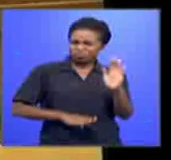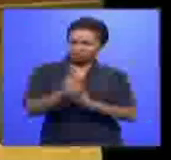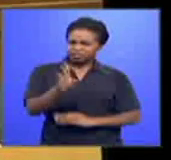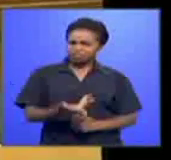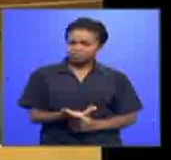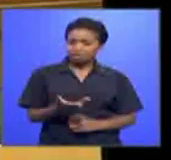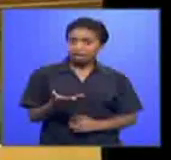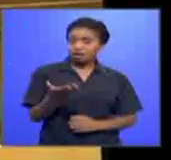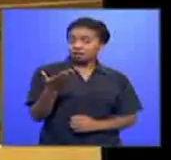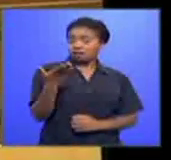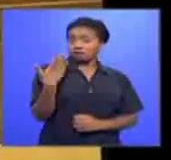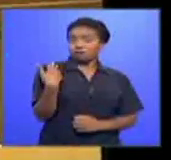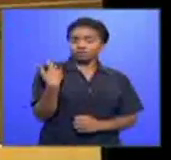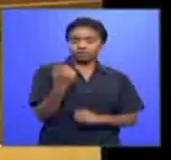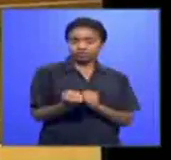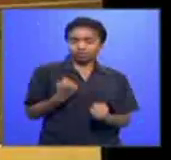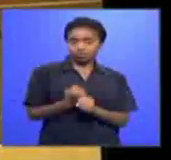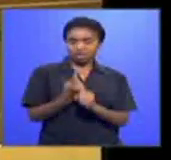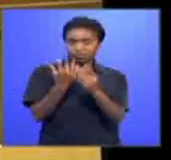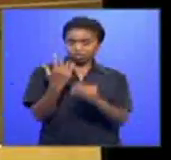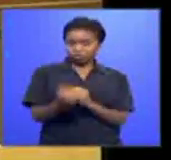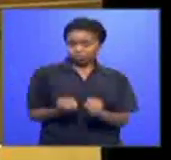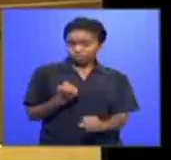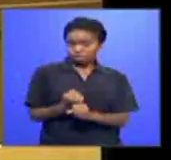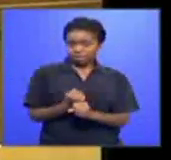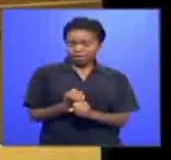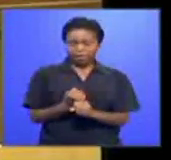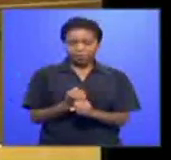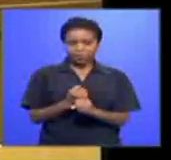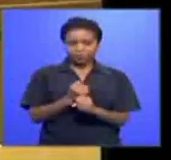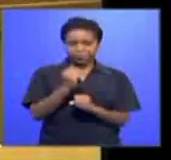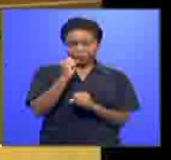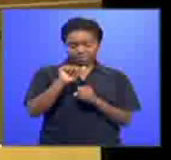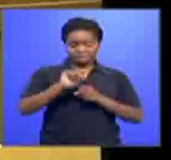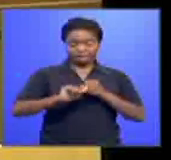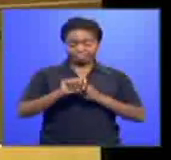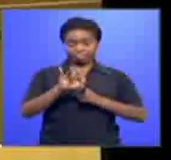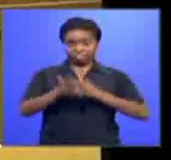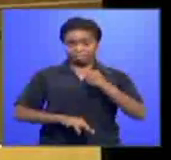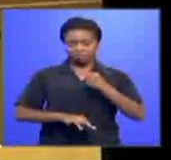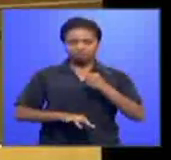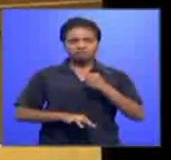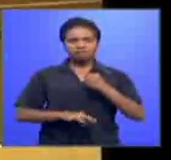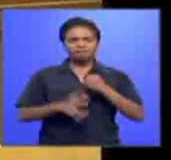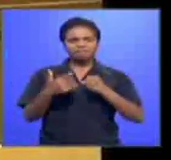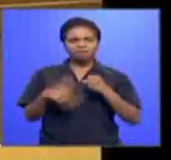During the last financial year, the unit secured